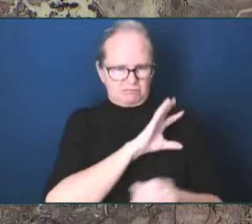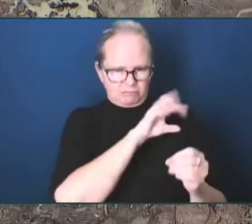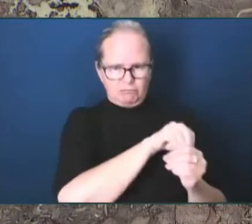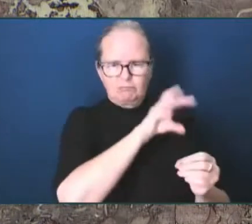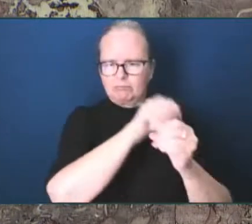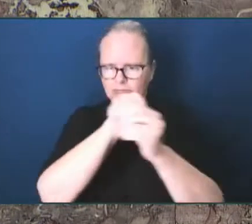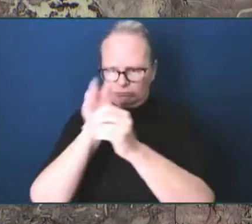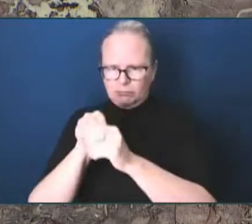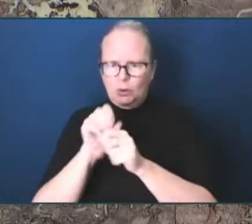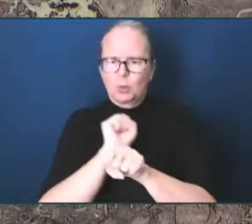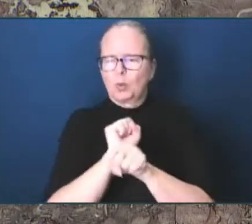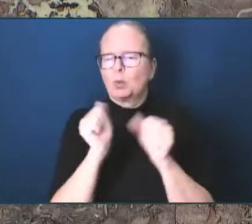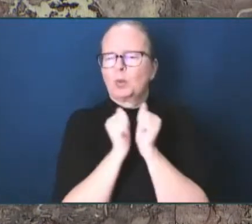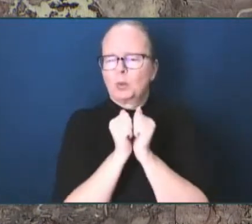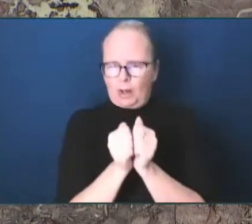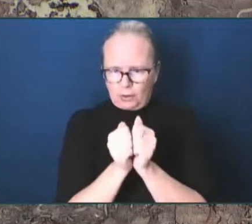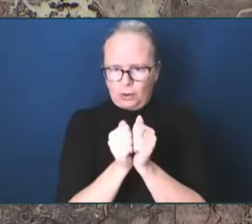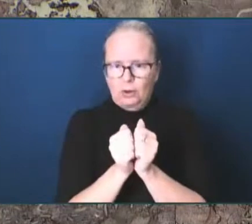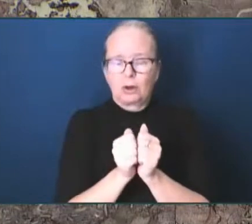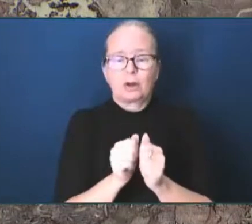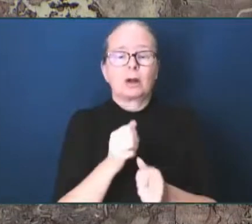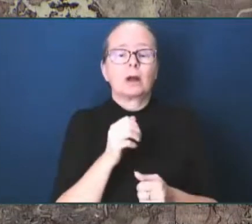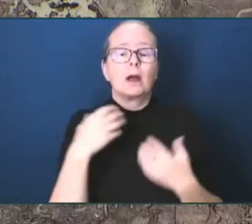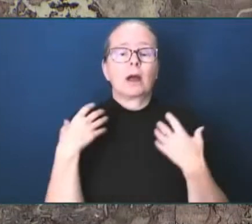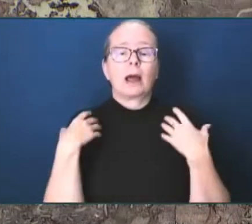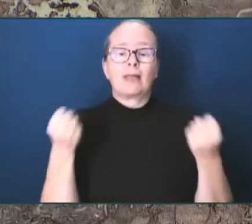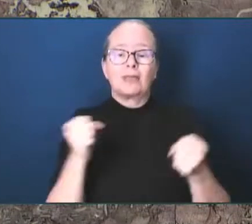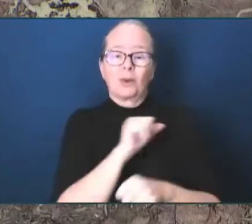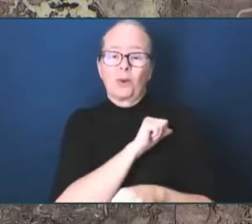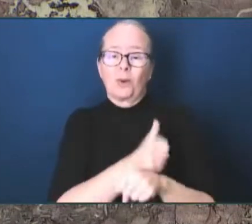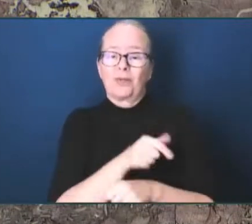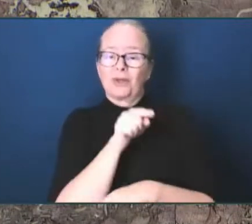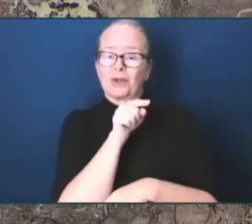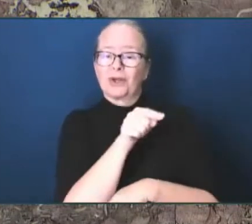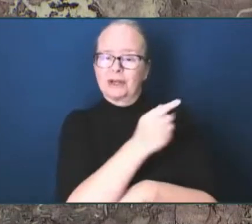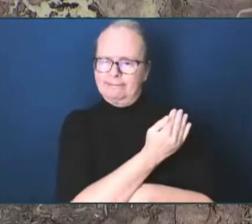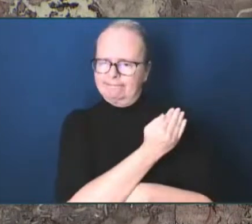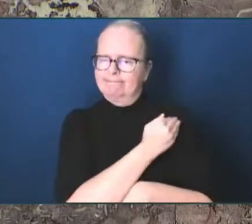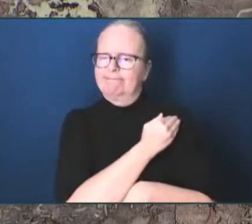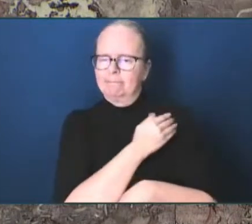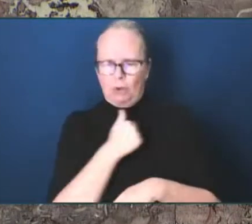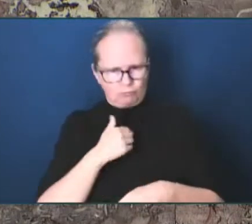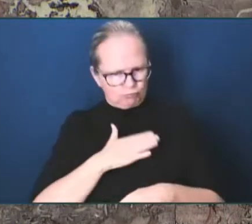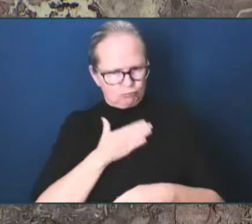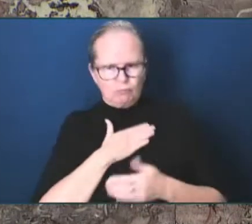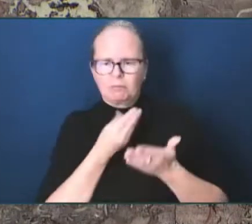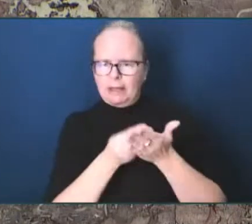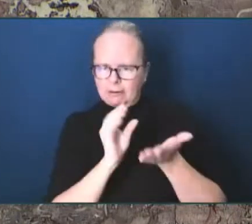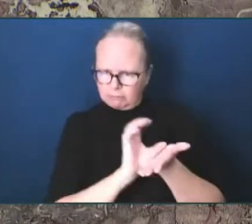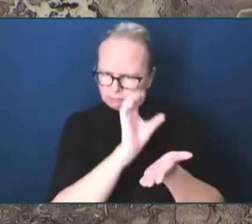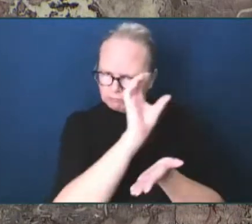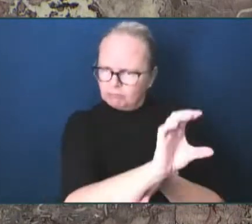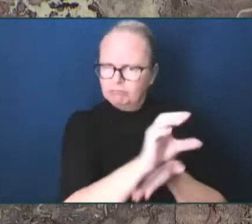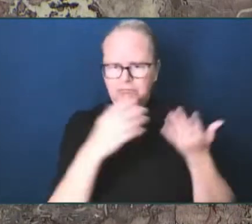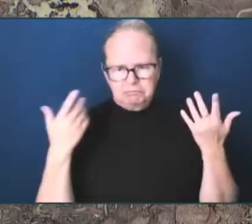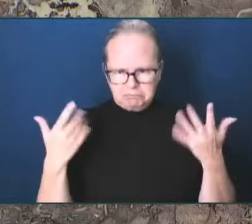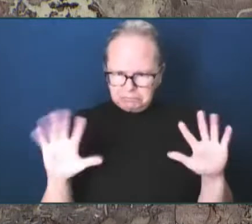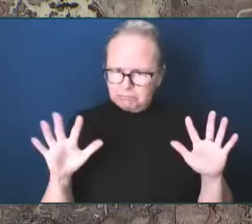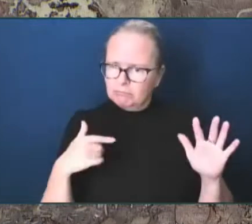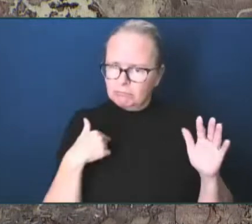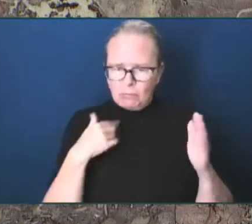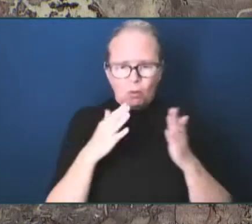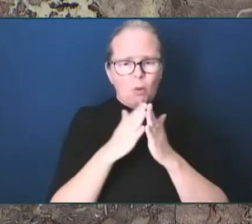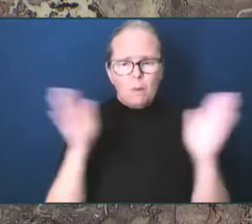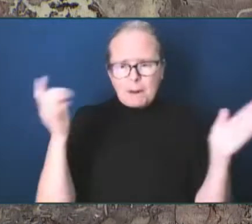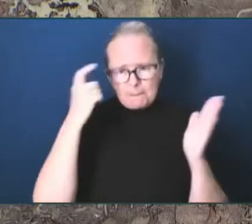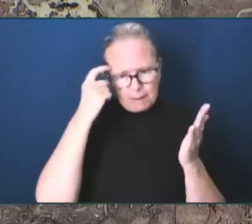authority that my ministry funded, and we are open to more of these models. We need to tackle these problems with a diversity